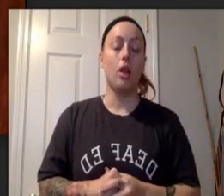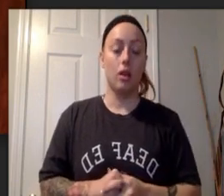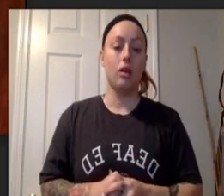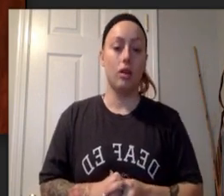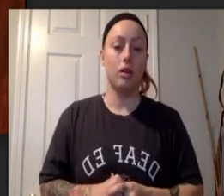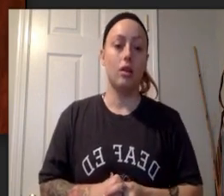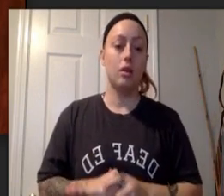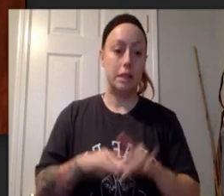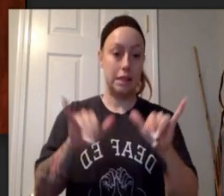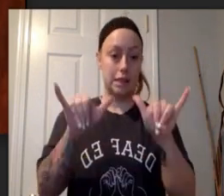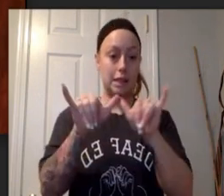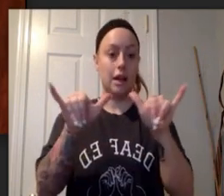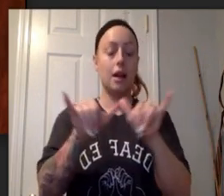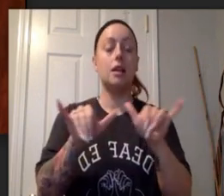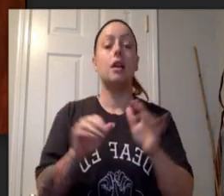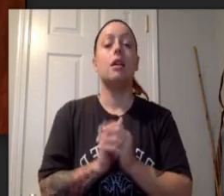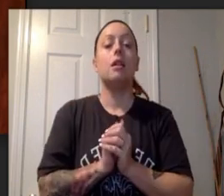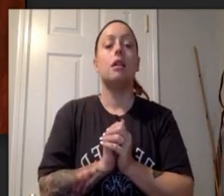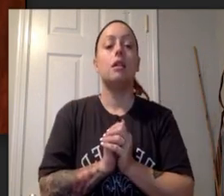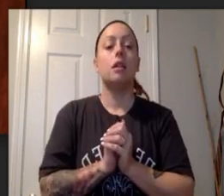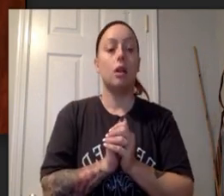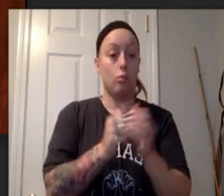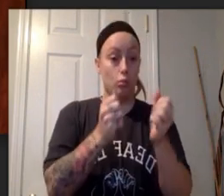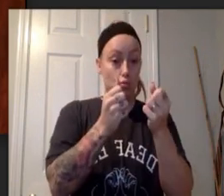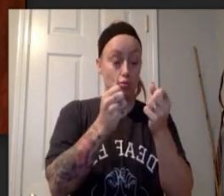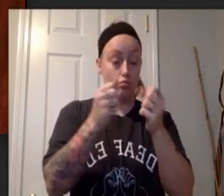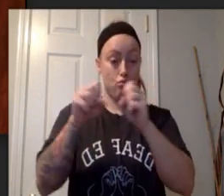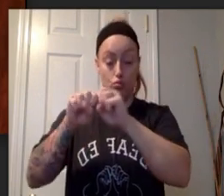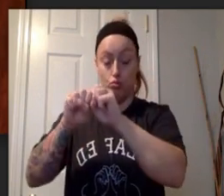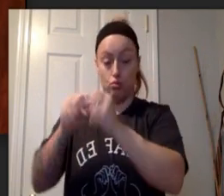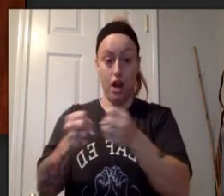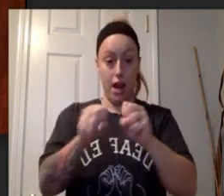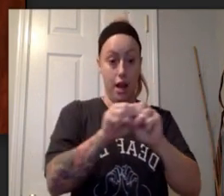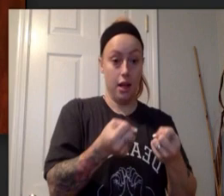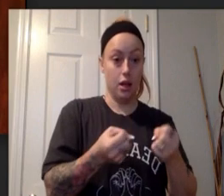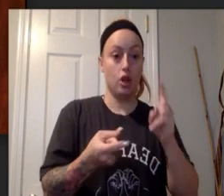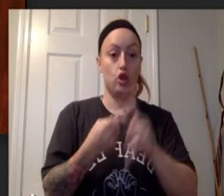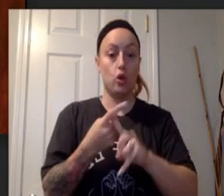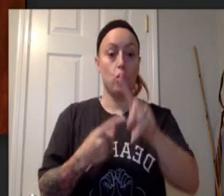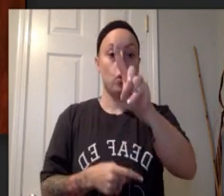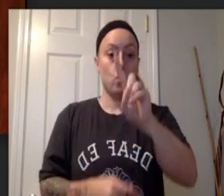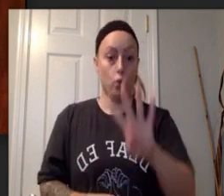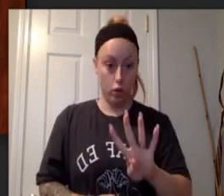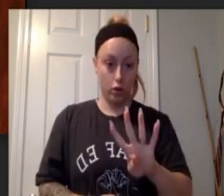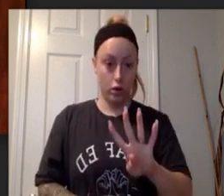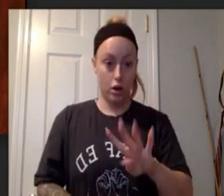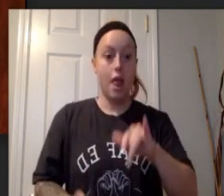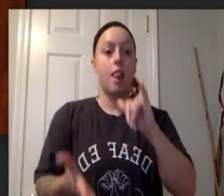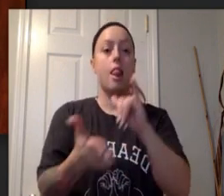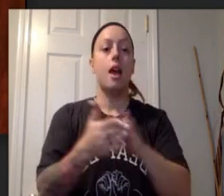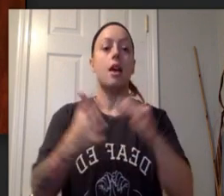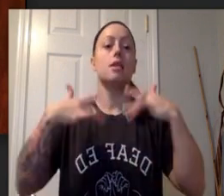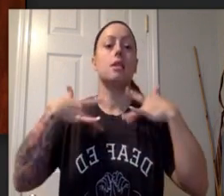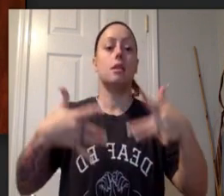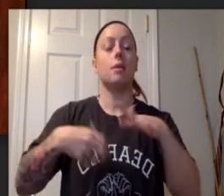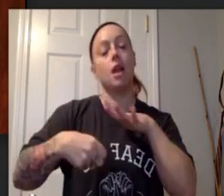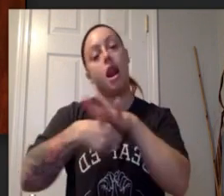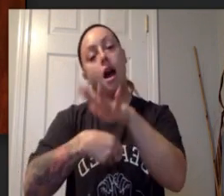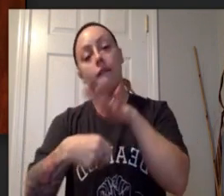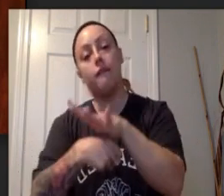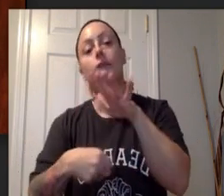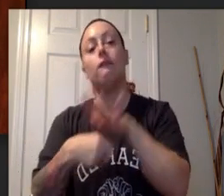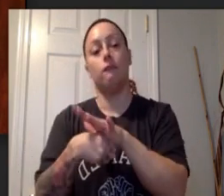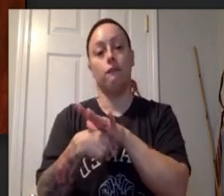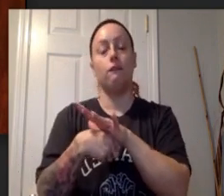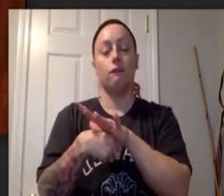can easily be broken up into quarters usually, and a quarter is usually enough to get someone pain management.